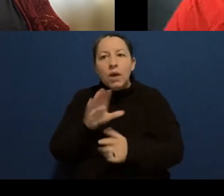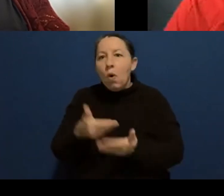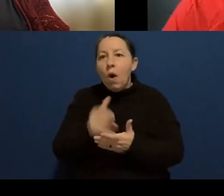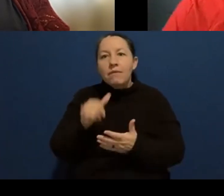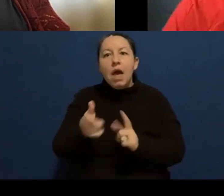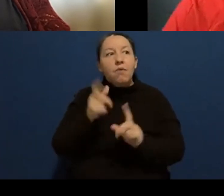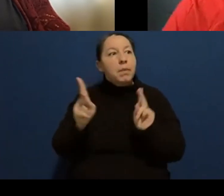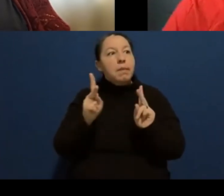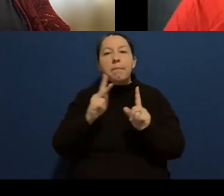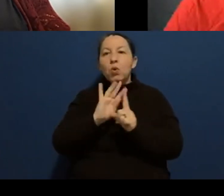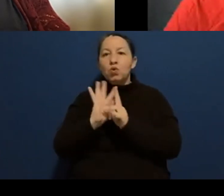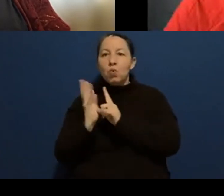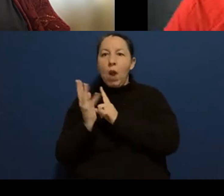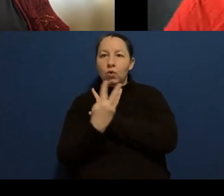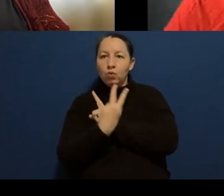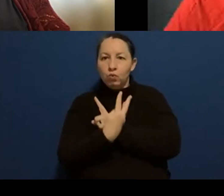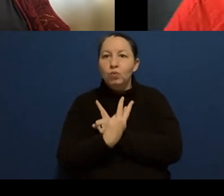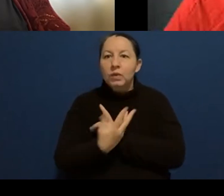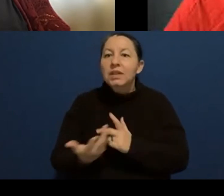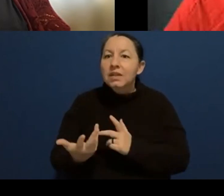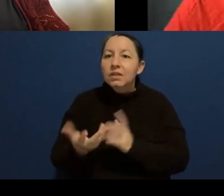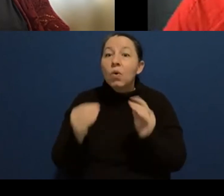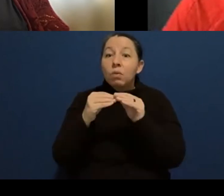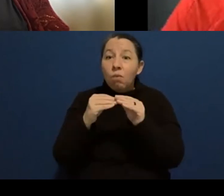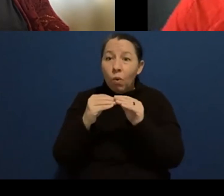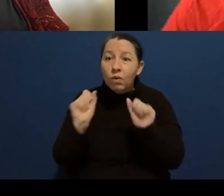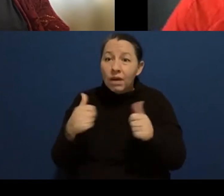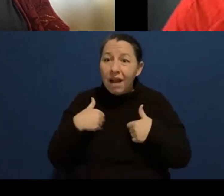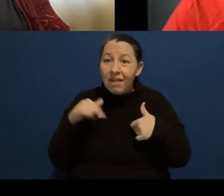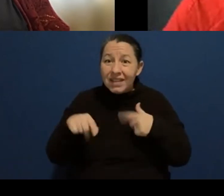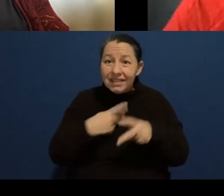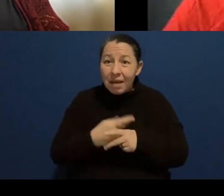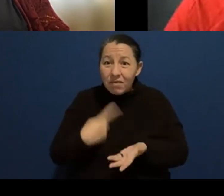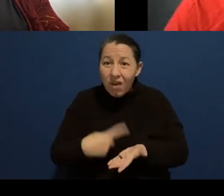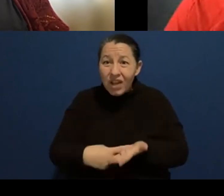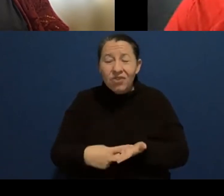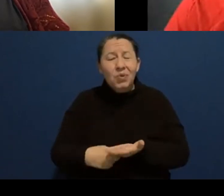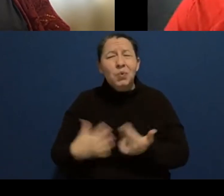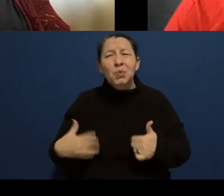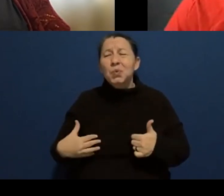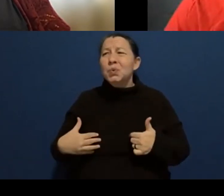yourself with. So the more that we can have these conversations, as hard as that they can be,